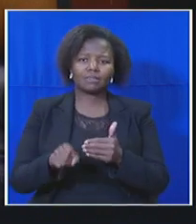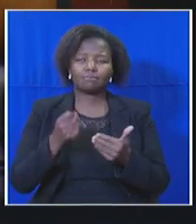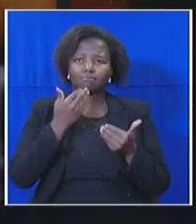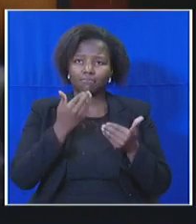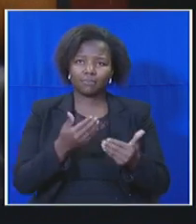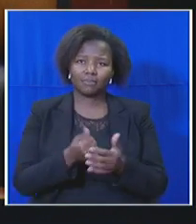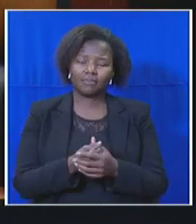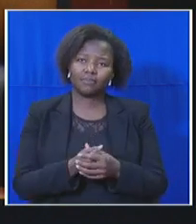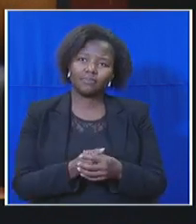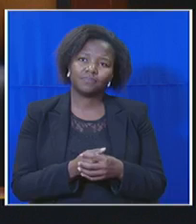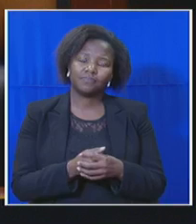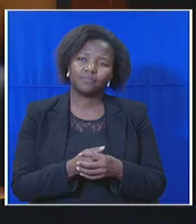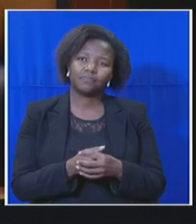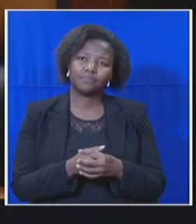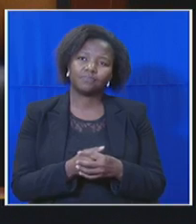Thank you, Honourable Member.